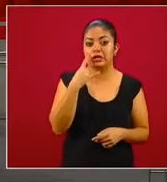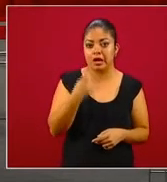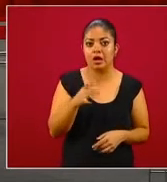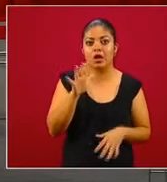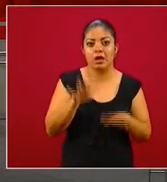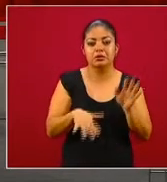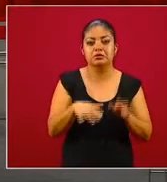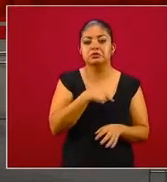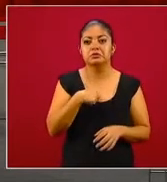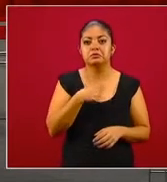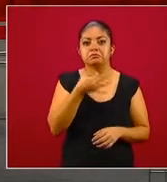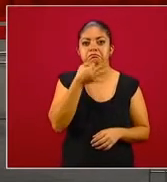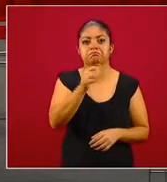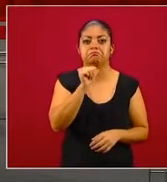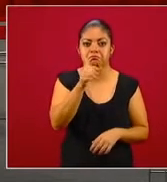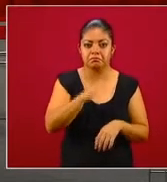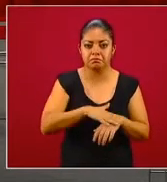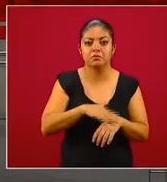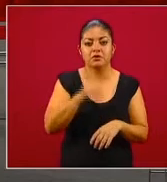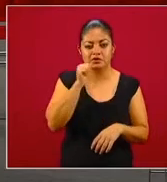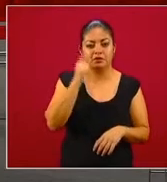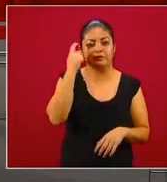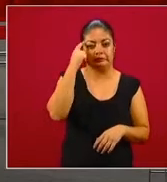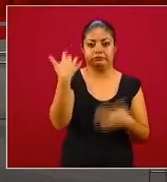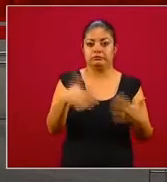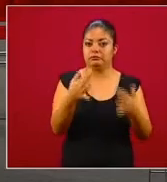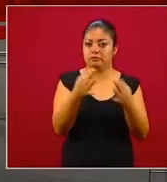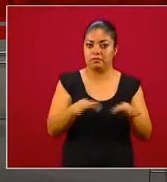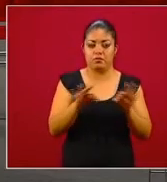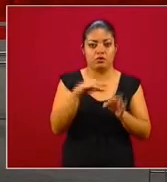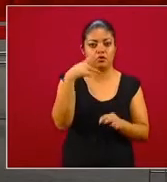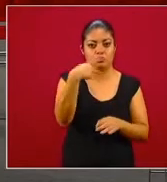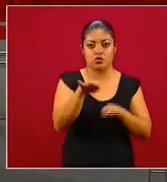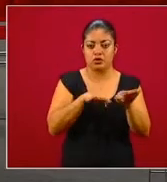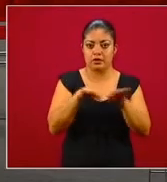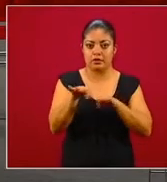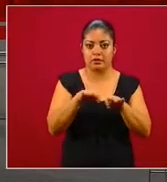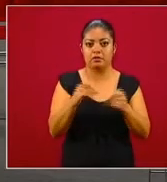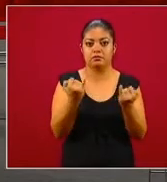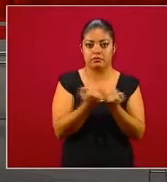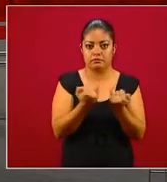colleagues. We are always aware of how important their work